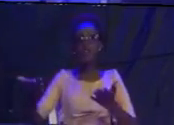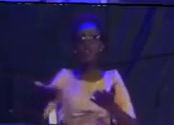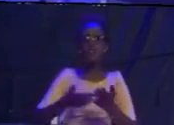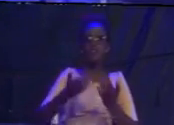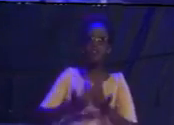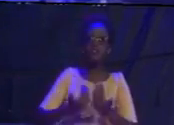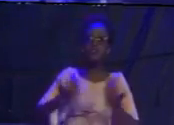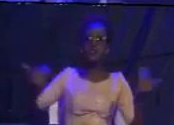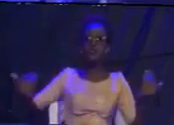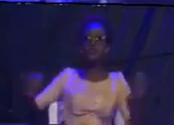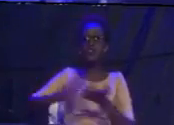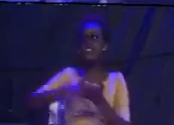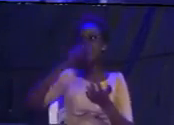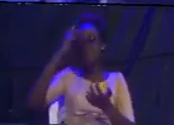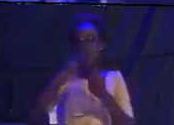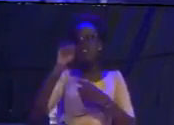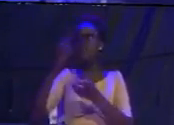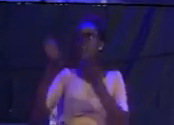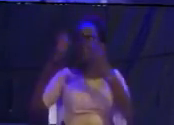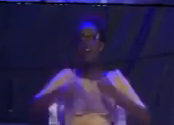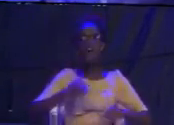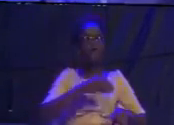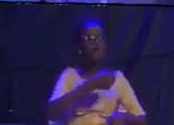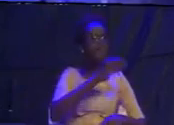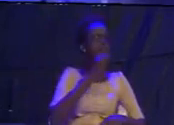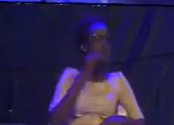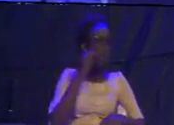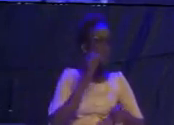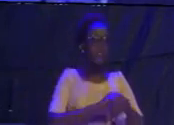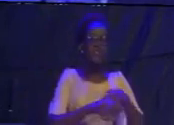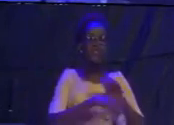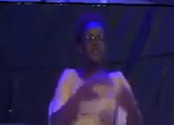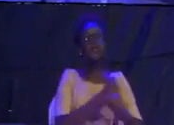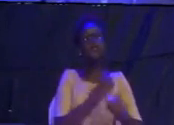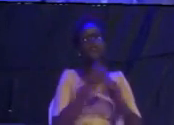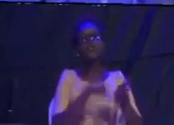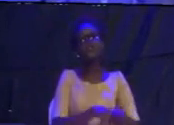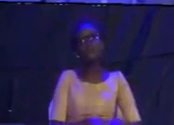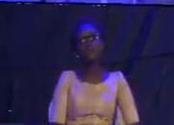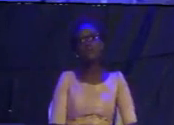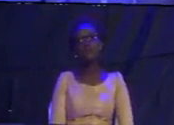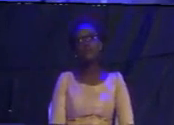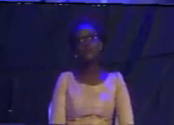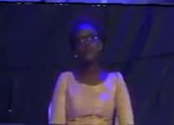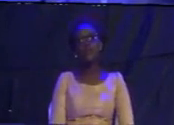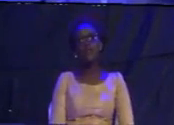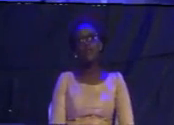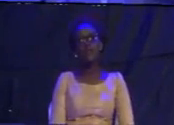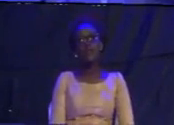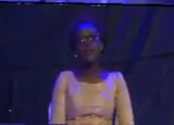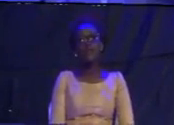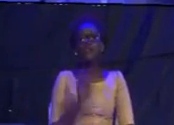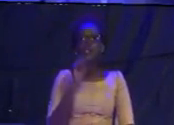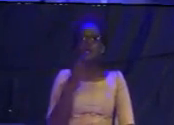will go to other countries and teach people how to go to the moon, but they can't do the same in their countries.